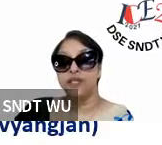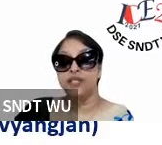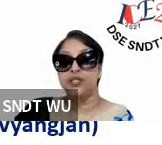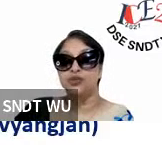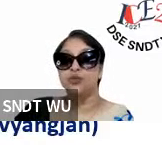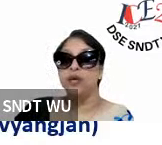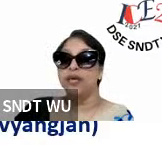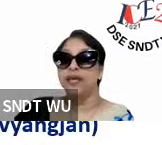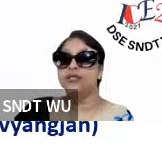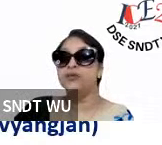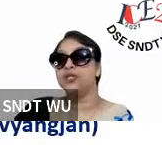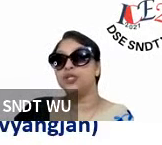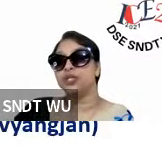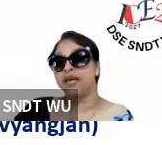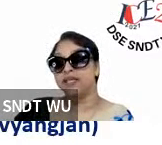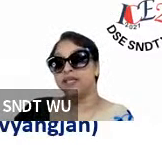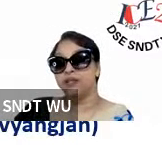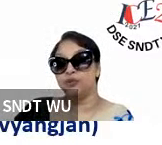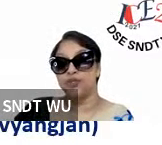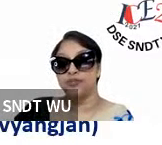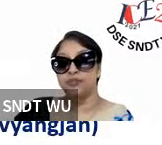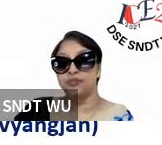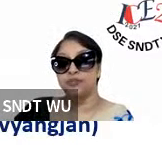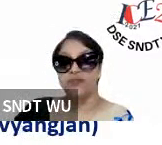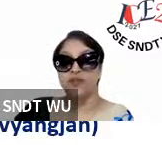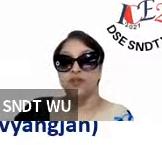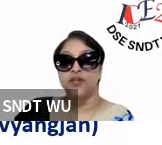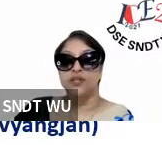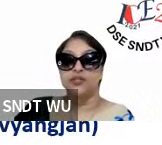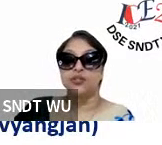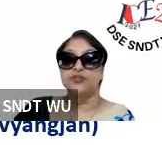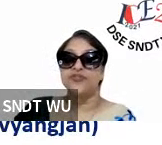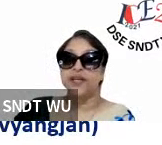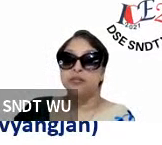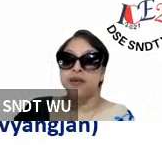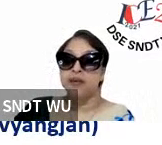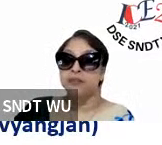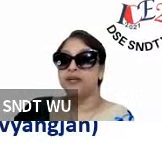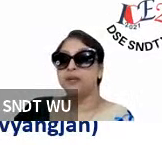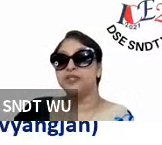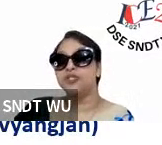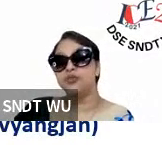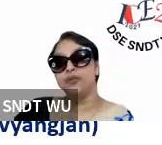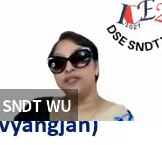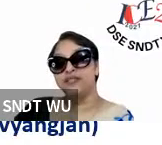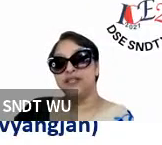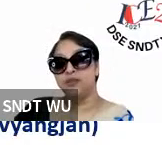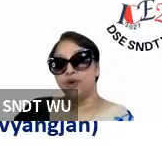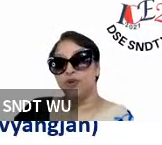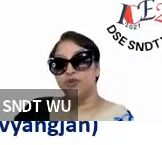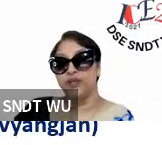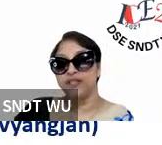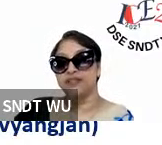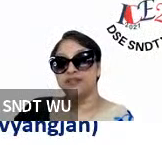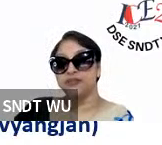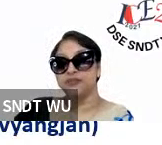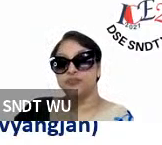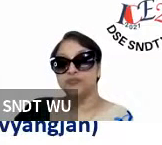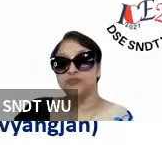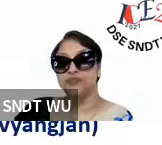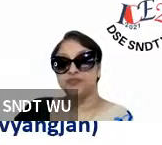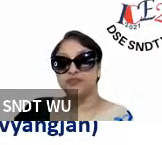topics related to education and inclusion. Dr. Vivaina, ma'am, I request you to please set the ball rolling.